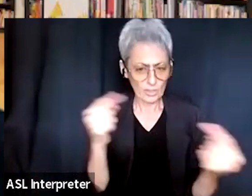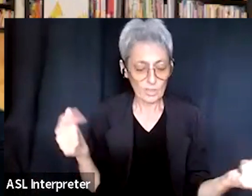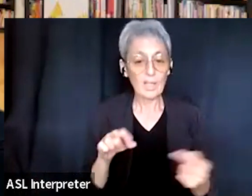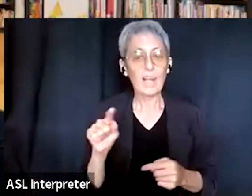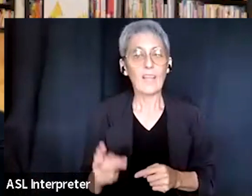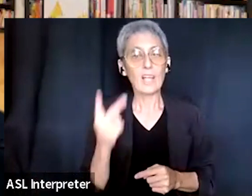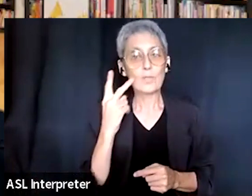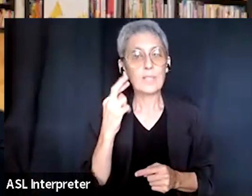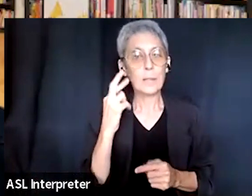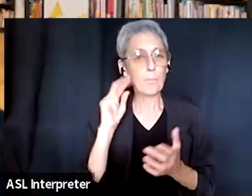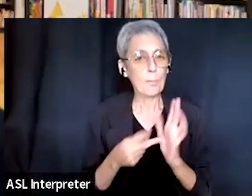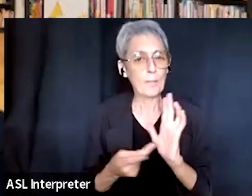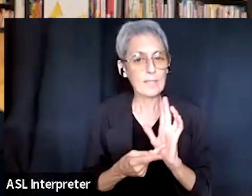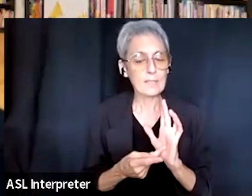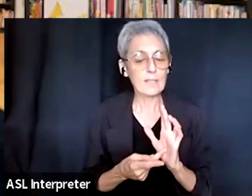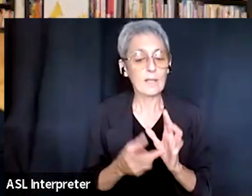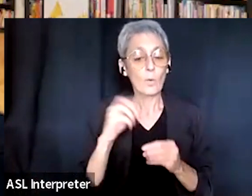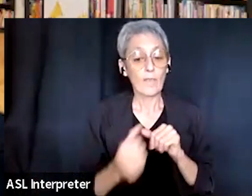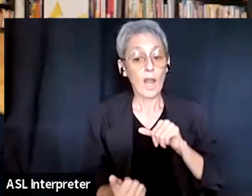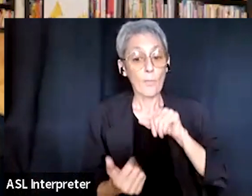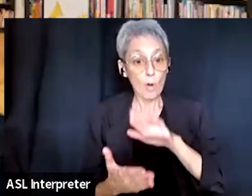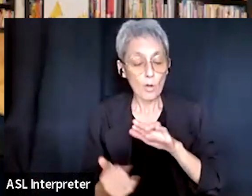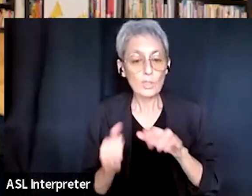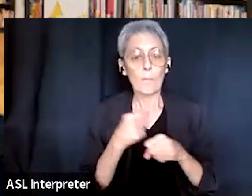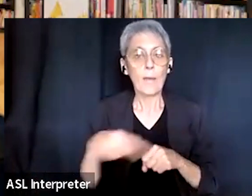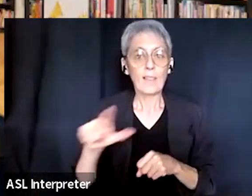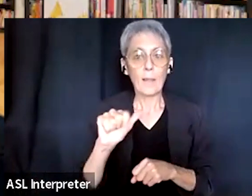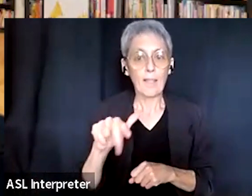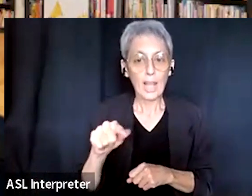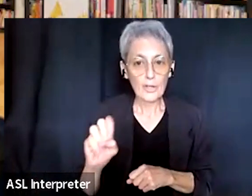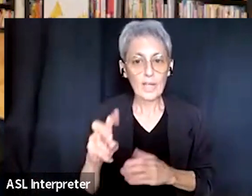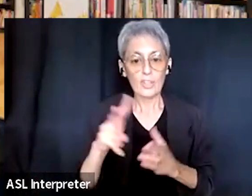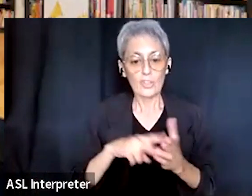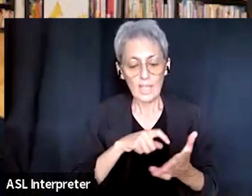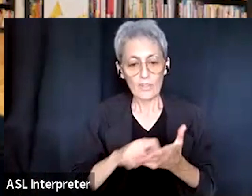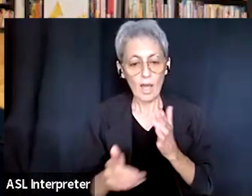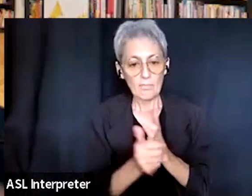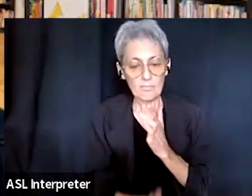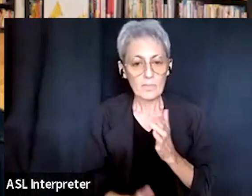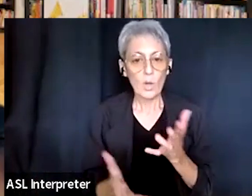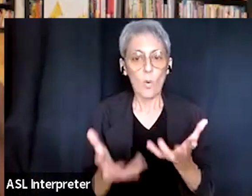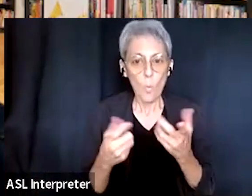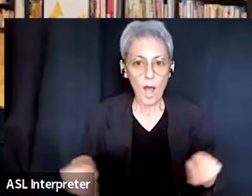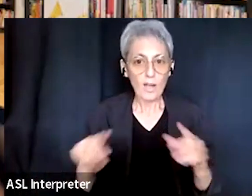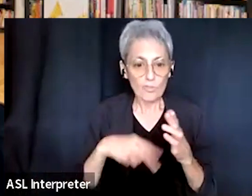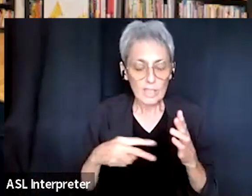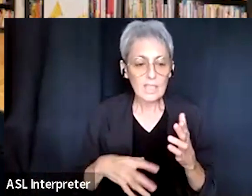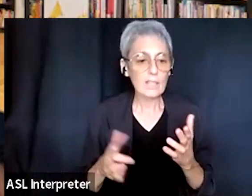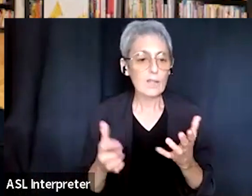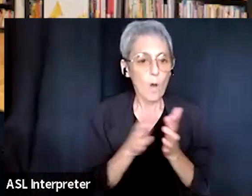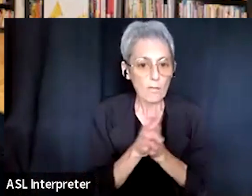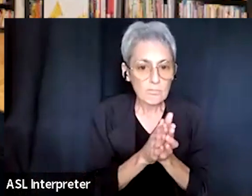an approach that is going to get them literate, get them motivated to read, get them want to reading, get them